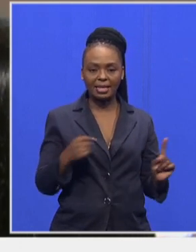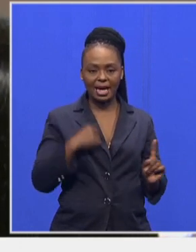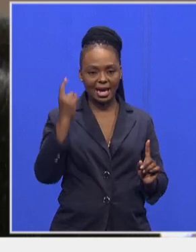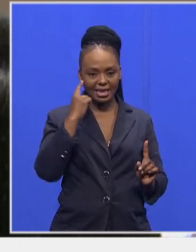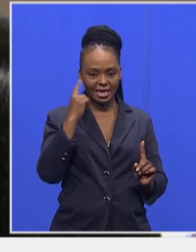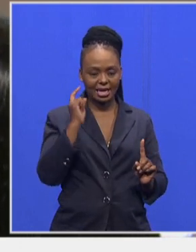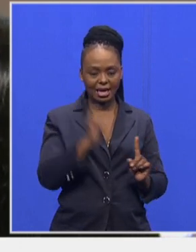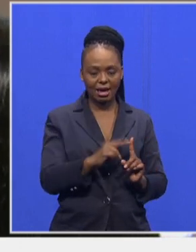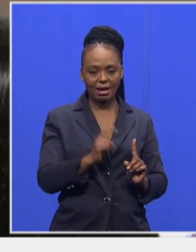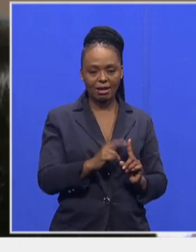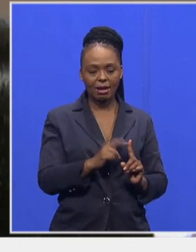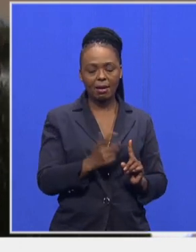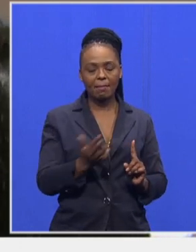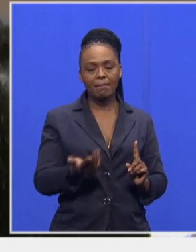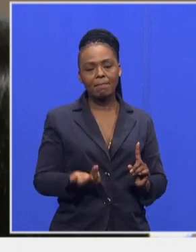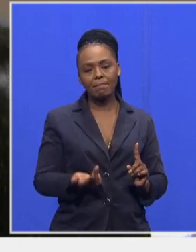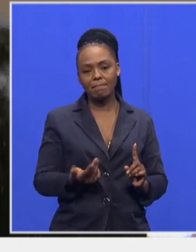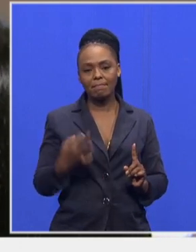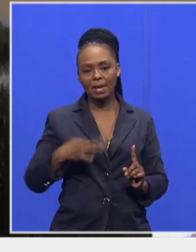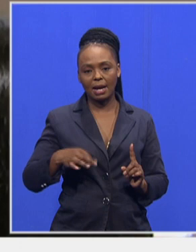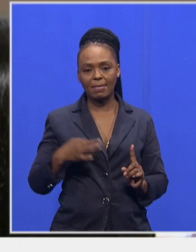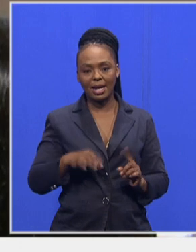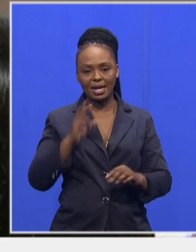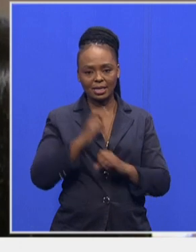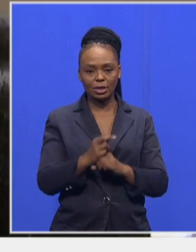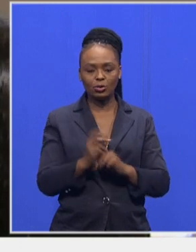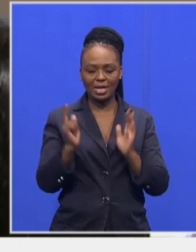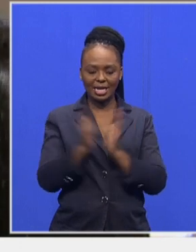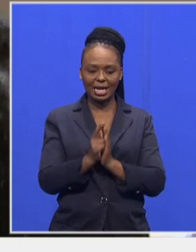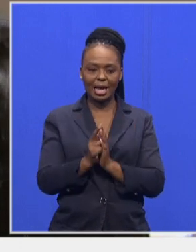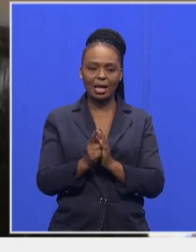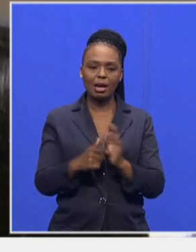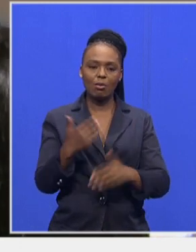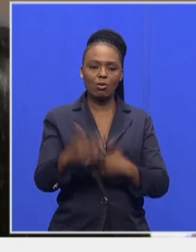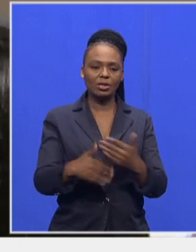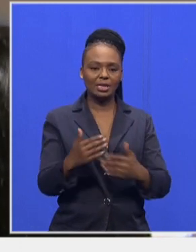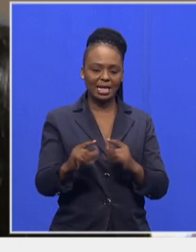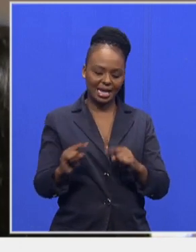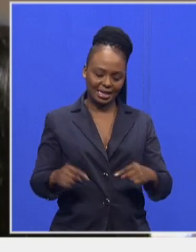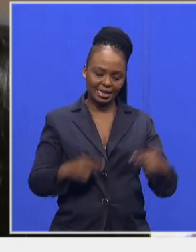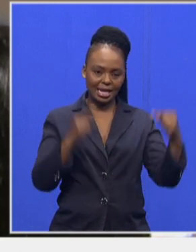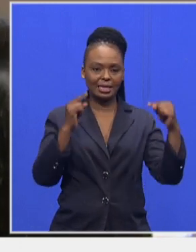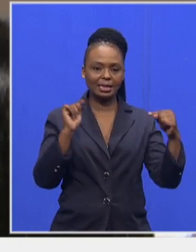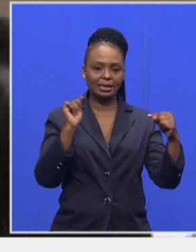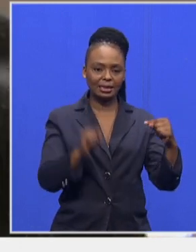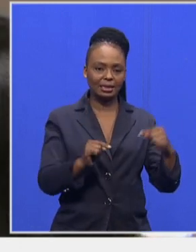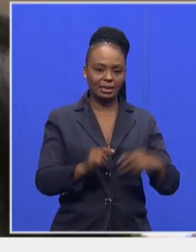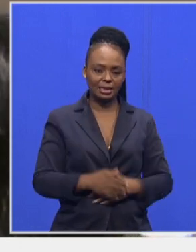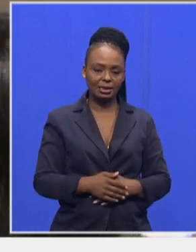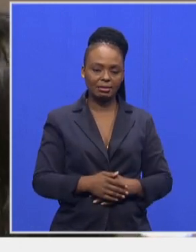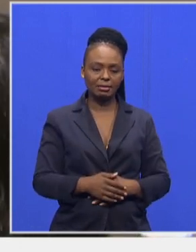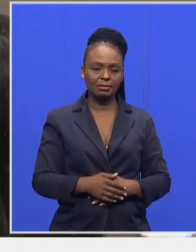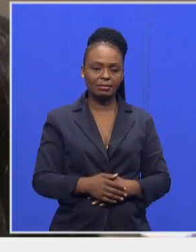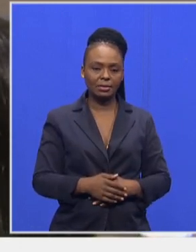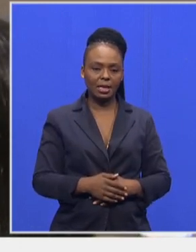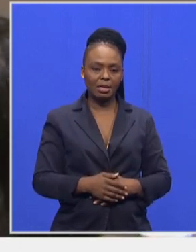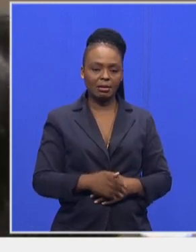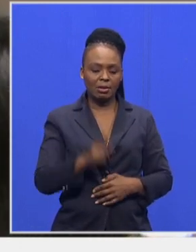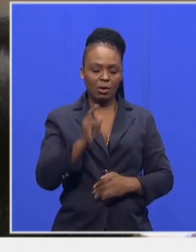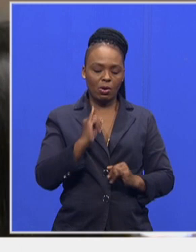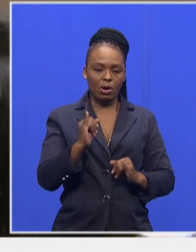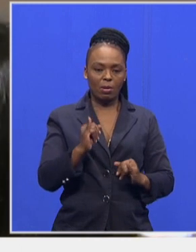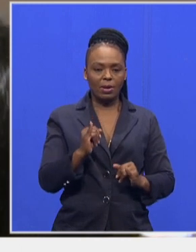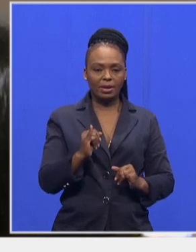with legal proceedings and interdict the ugly, horrible action of HNSA. And that being